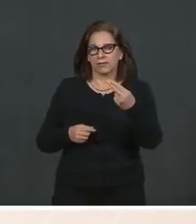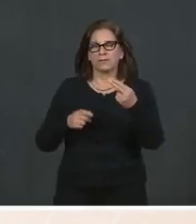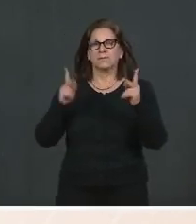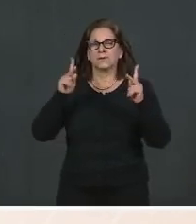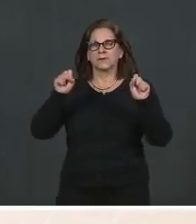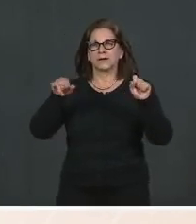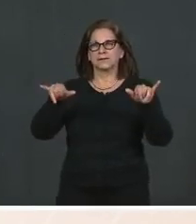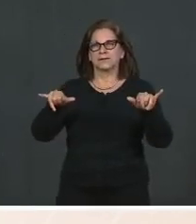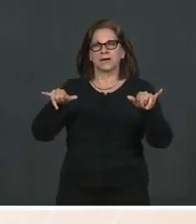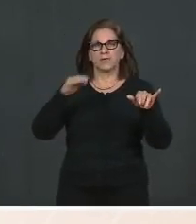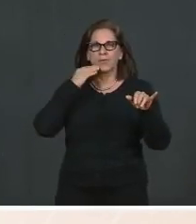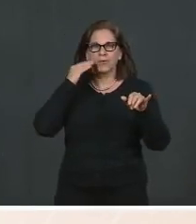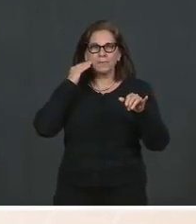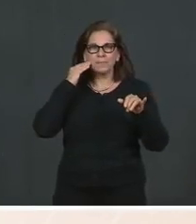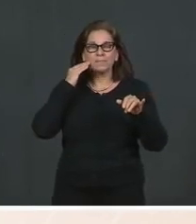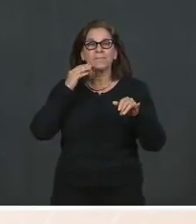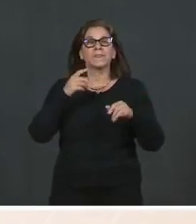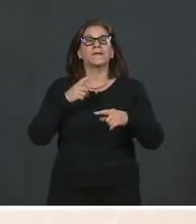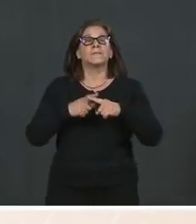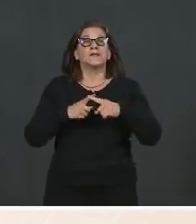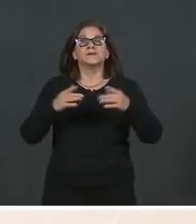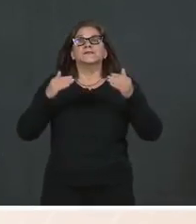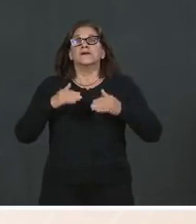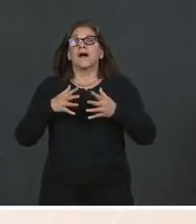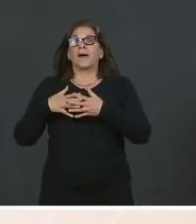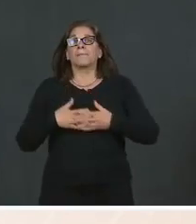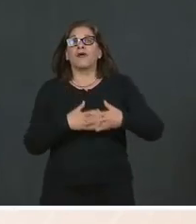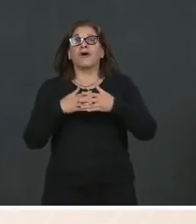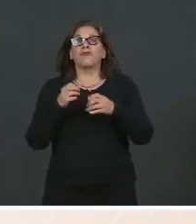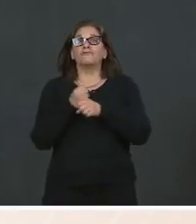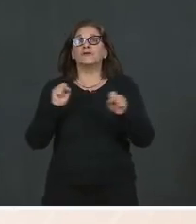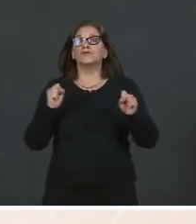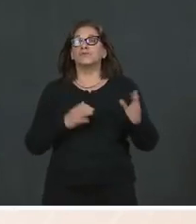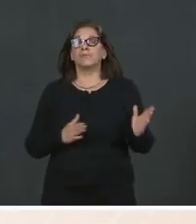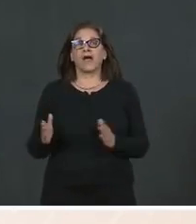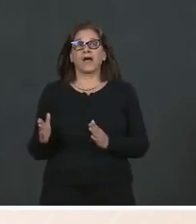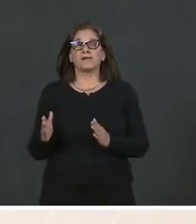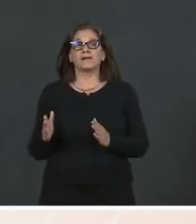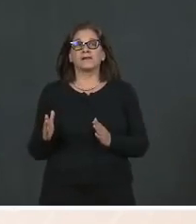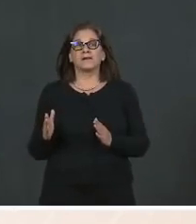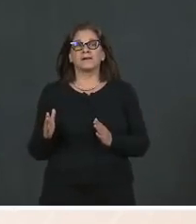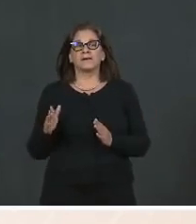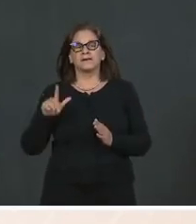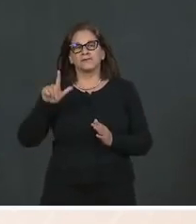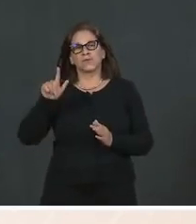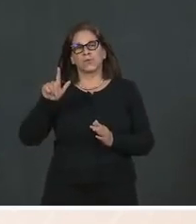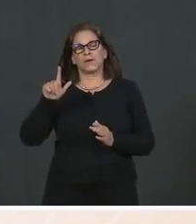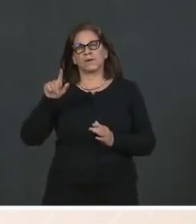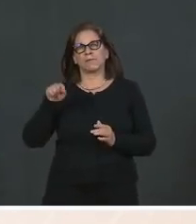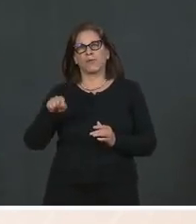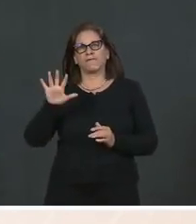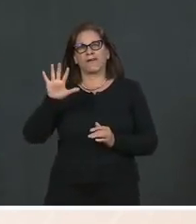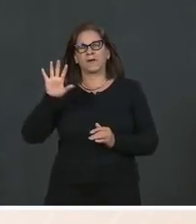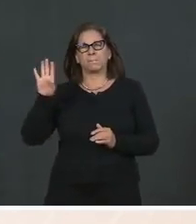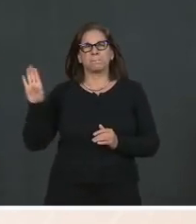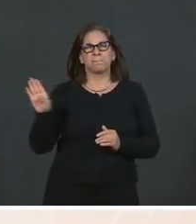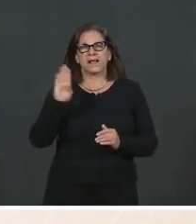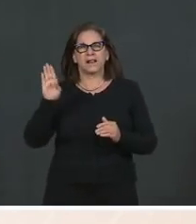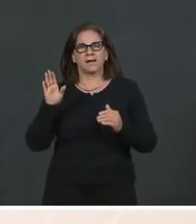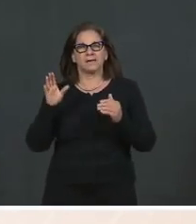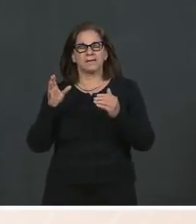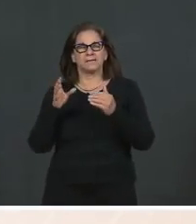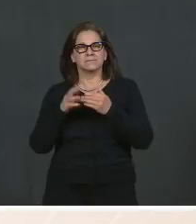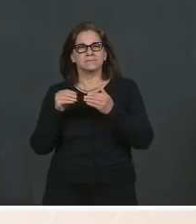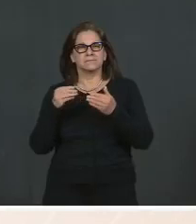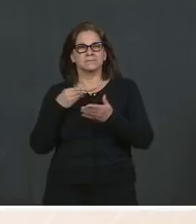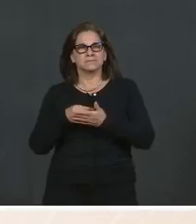Plan, which delivers an additional $21.5 billion in emergency rental assistance to help millions of families keep up on rent